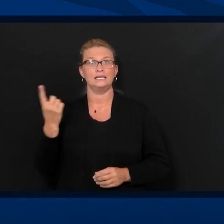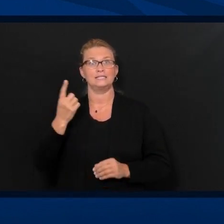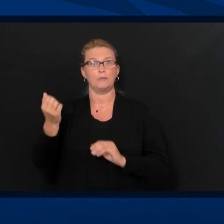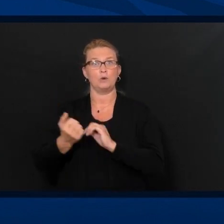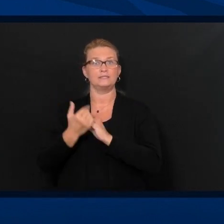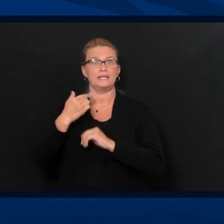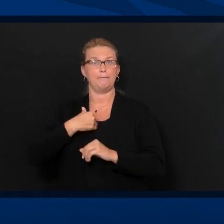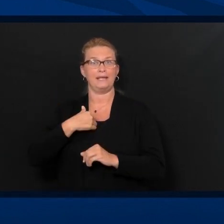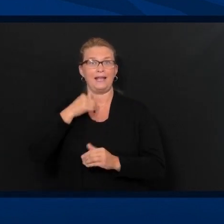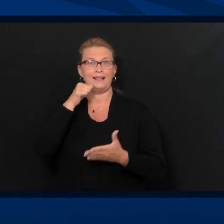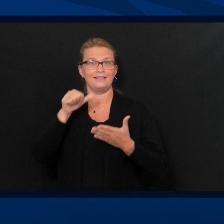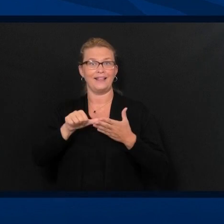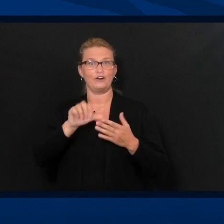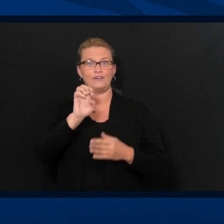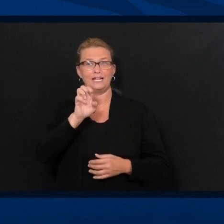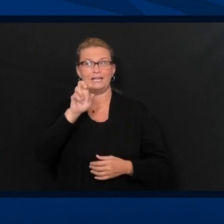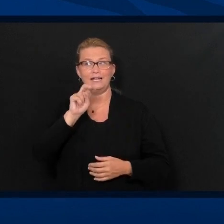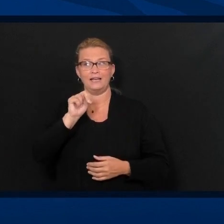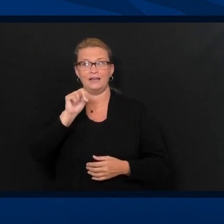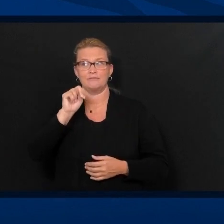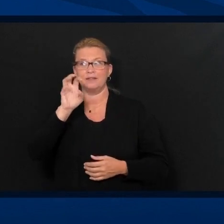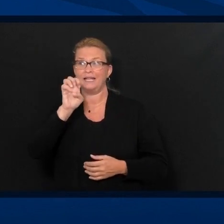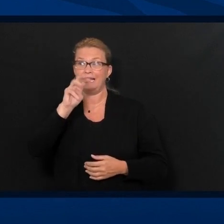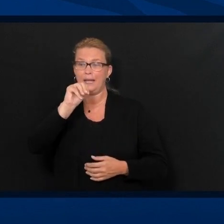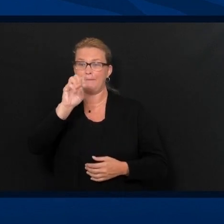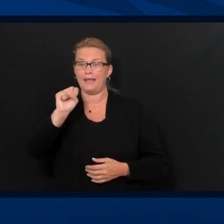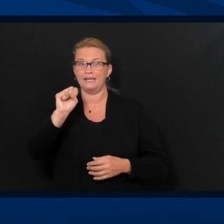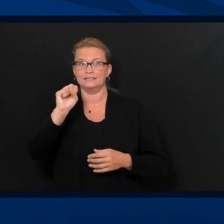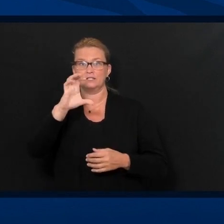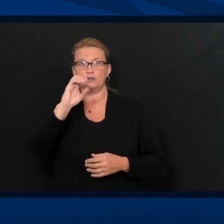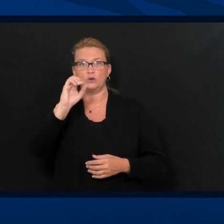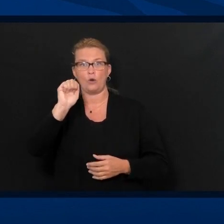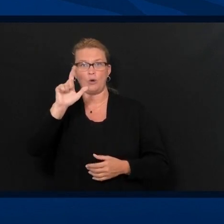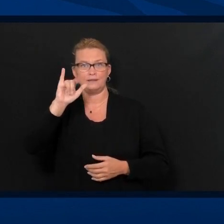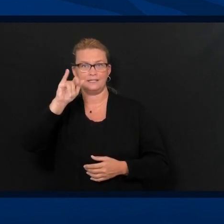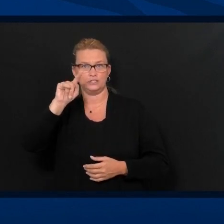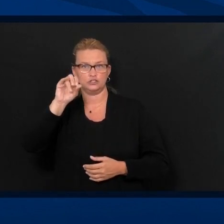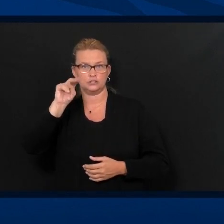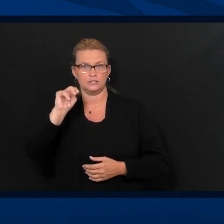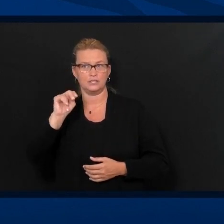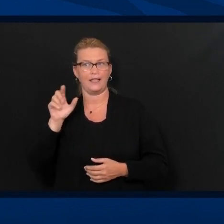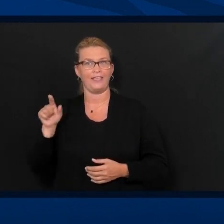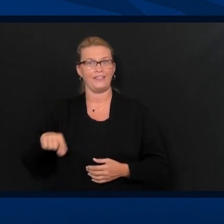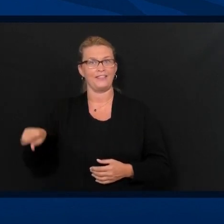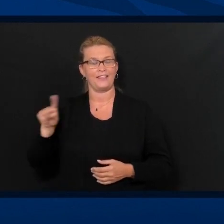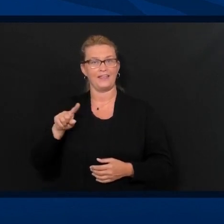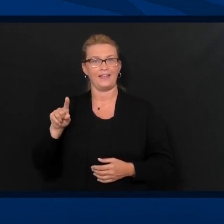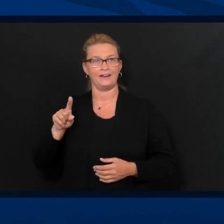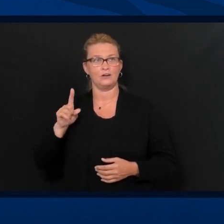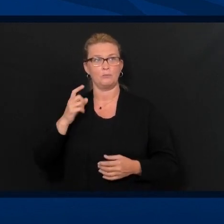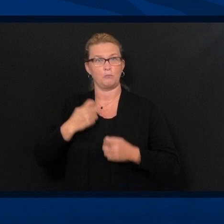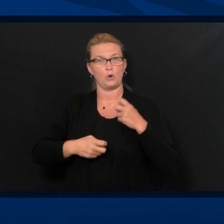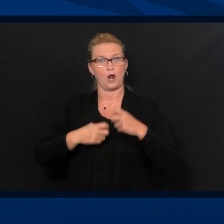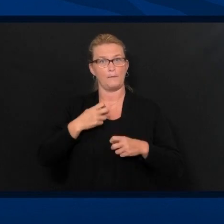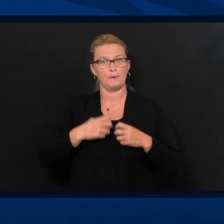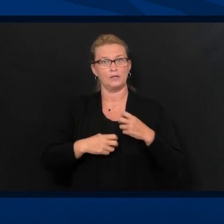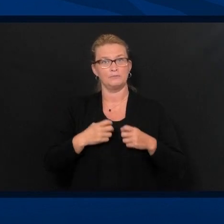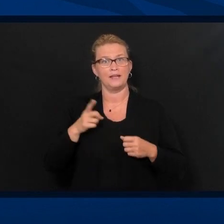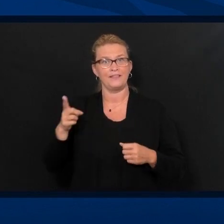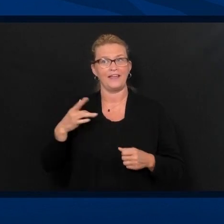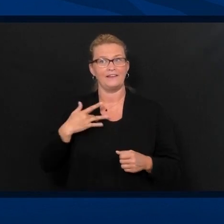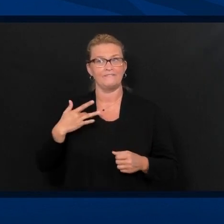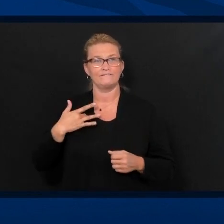the EMS Coalition. And they had essentially their problem is that they feel they're